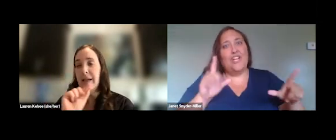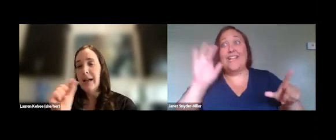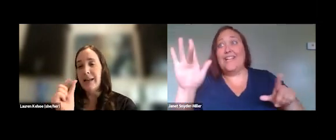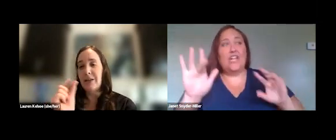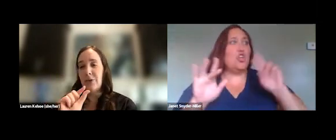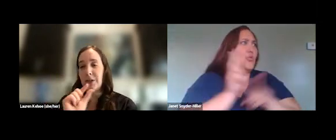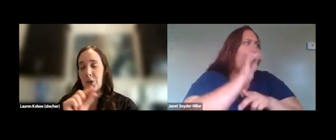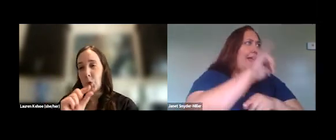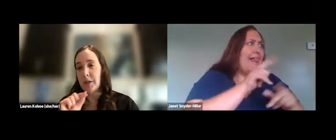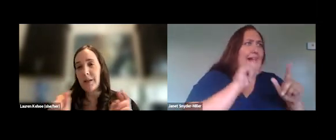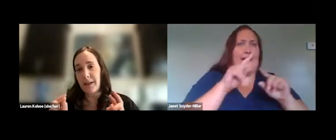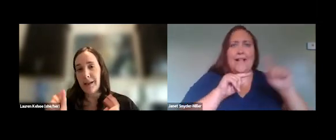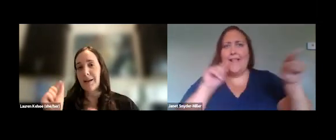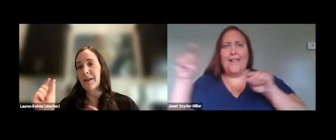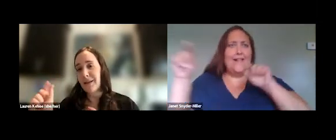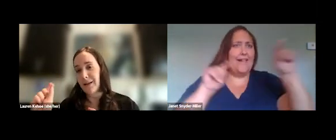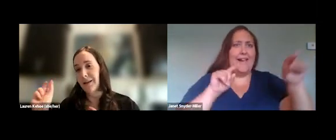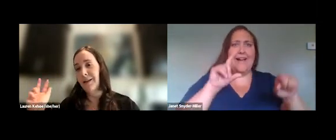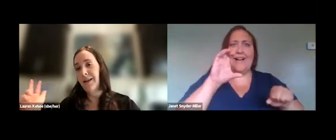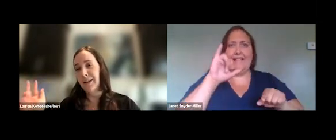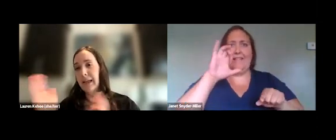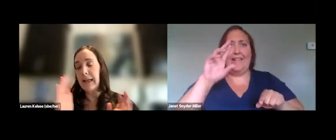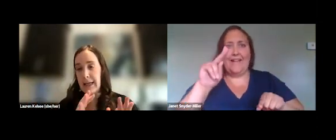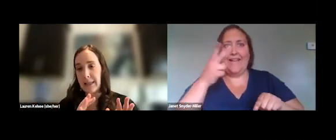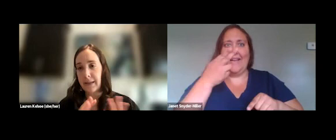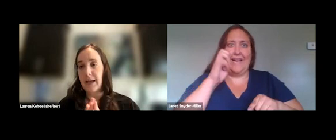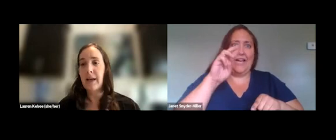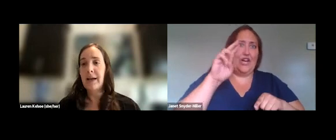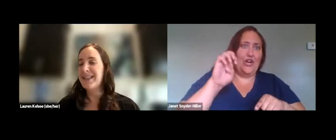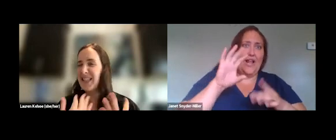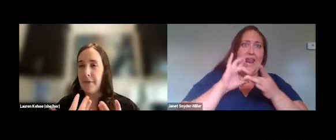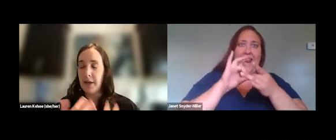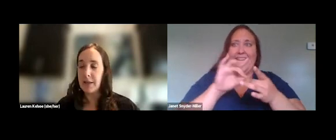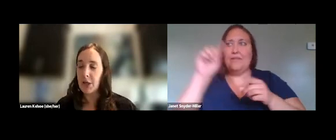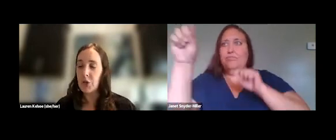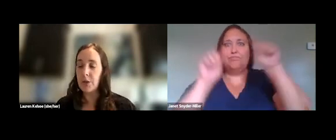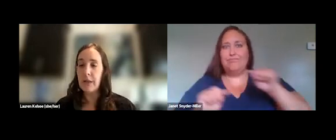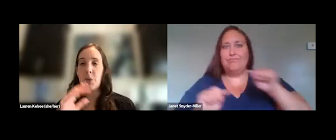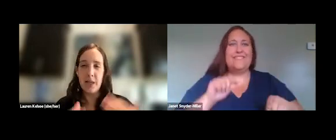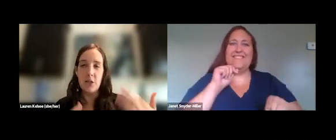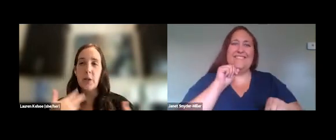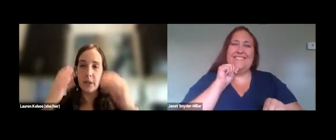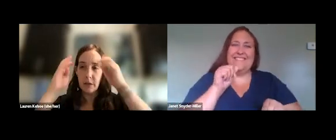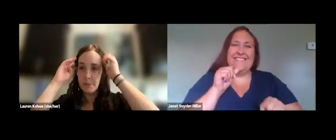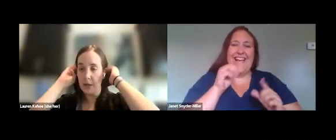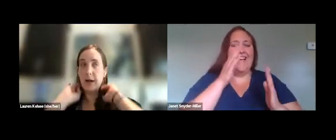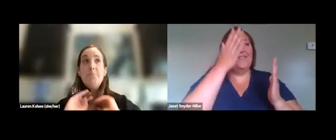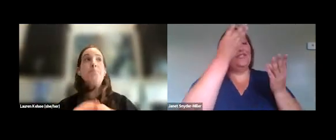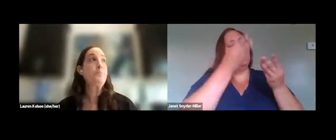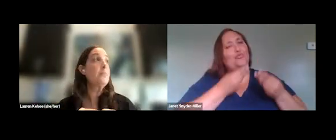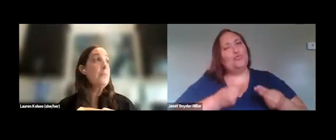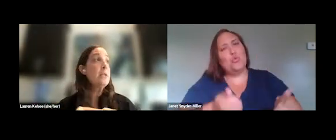link, and using those words click here, and link as the link, because it's not very contextual. And so we had to do a little bit